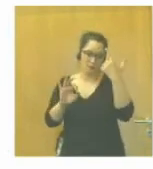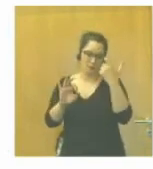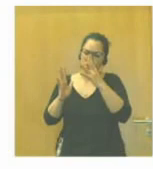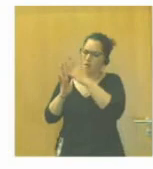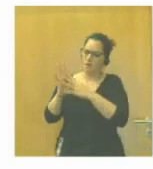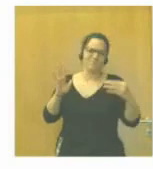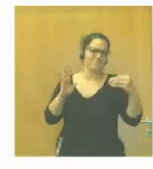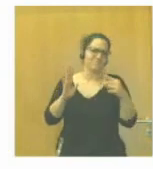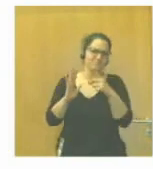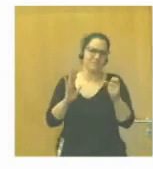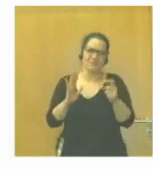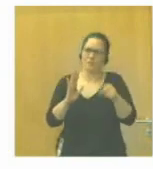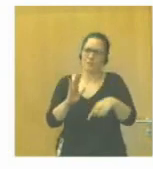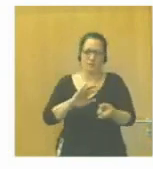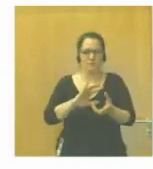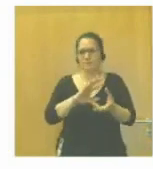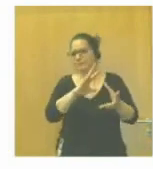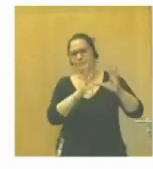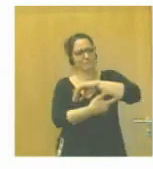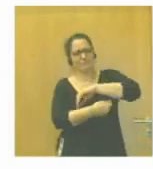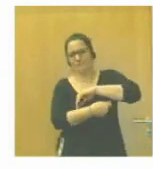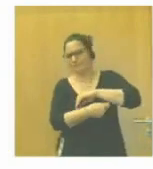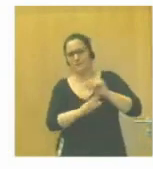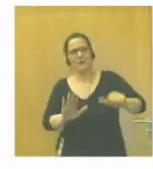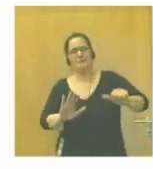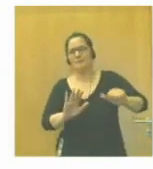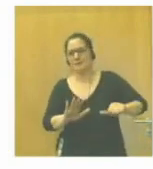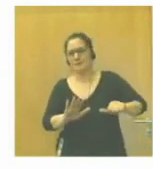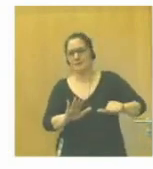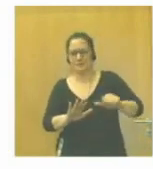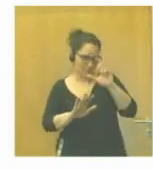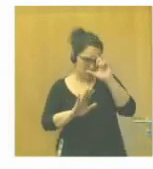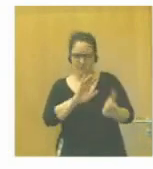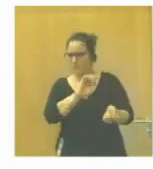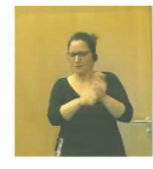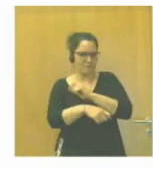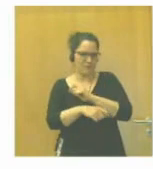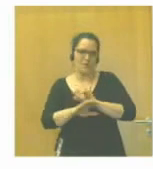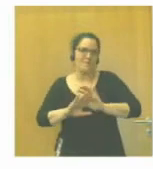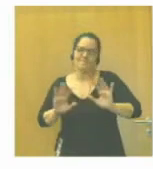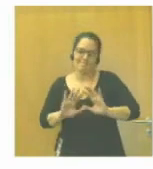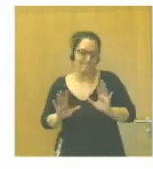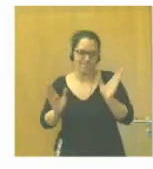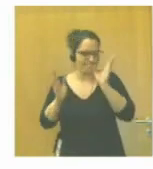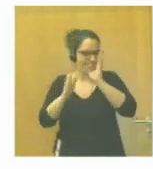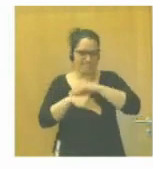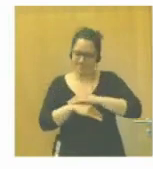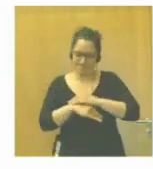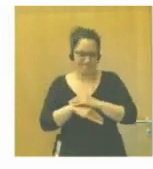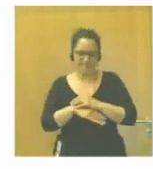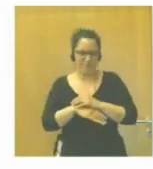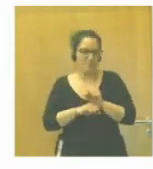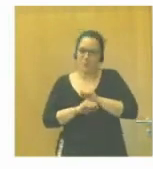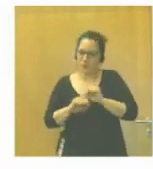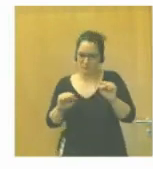in your entire health system in 6 months. If you do, I really want to hear about it. But we haven't seen that in the United States. It